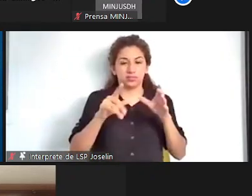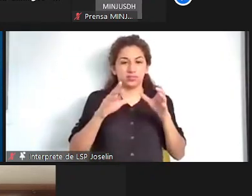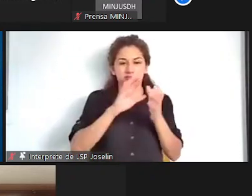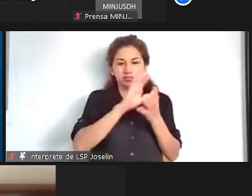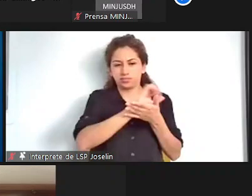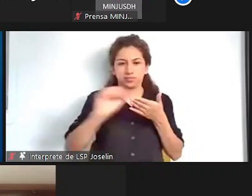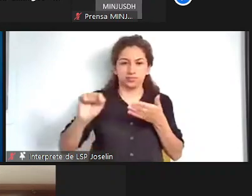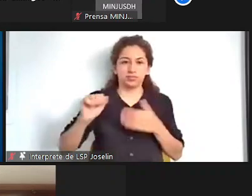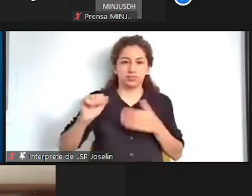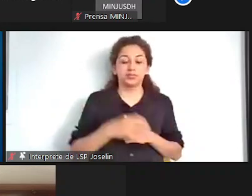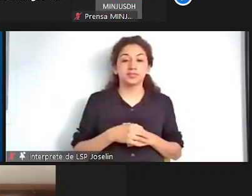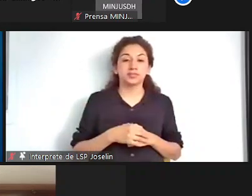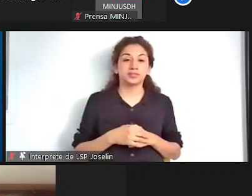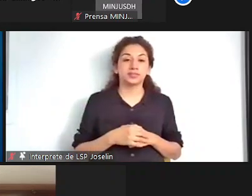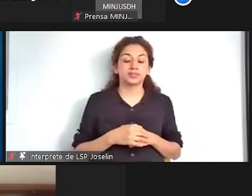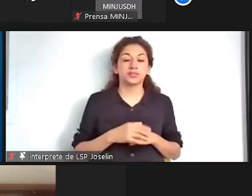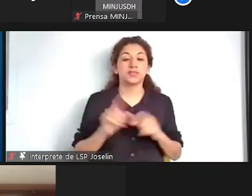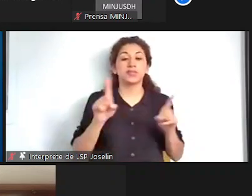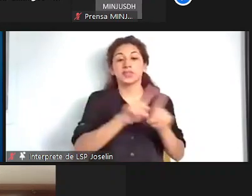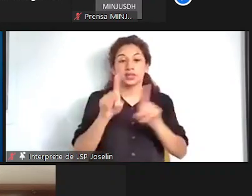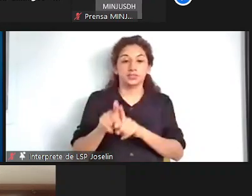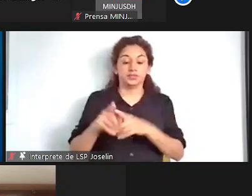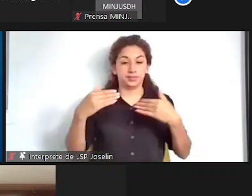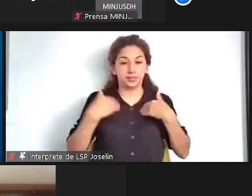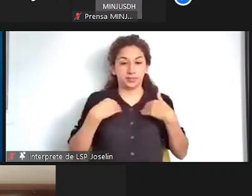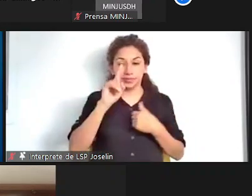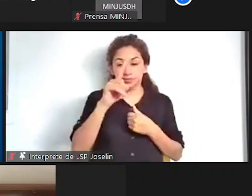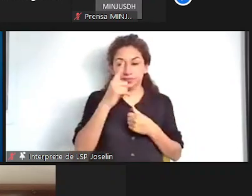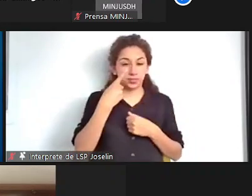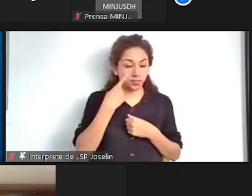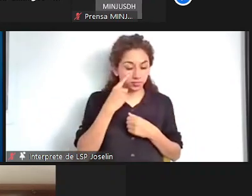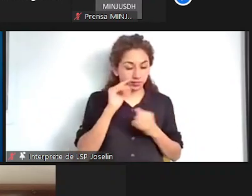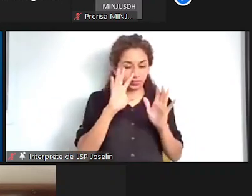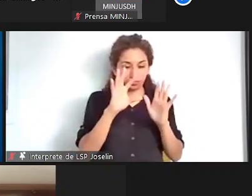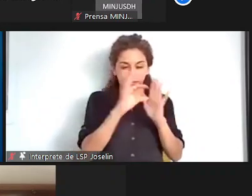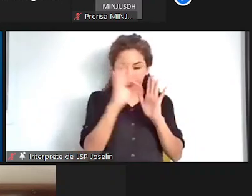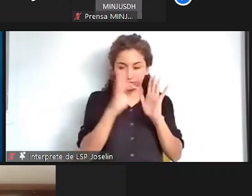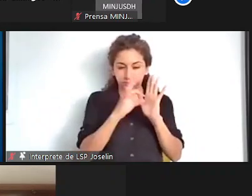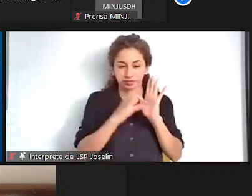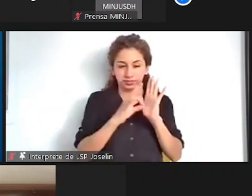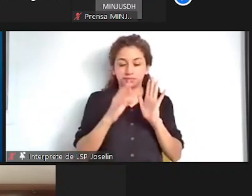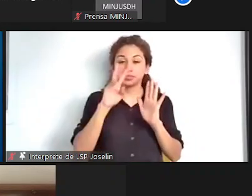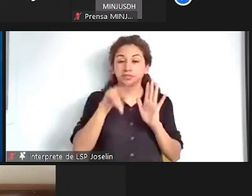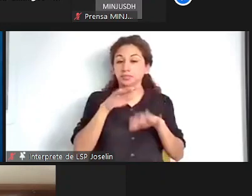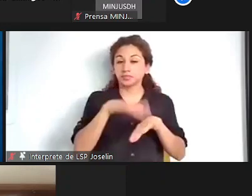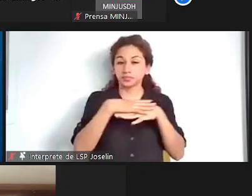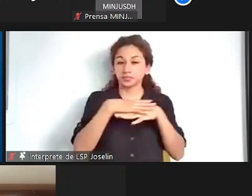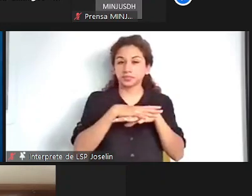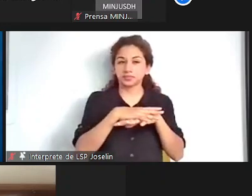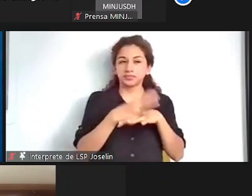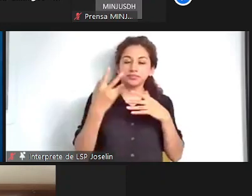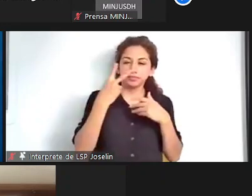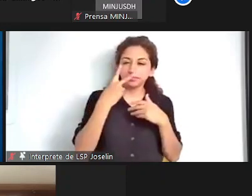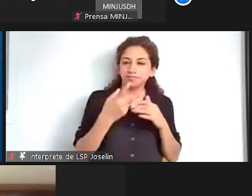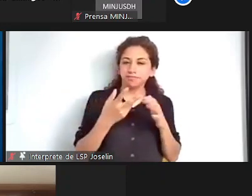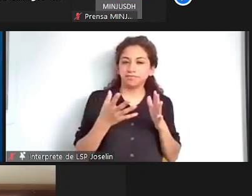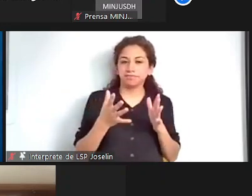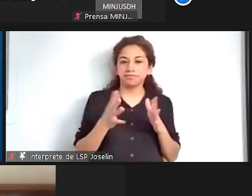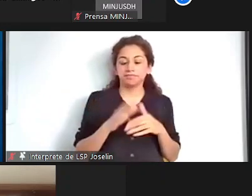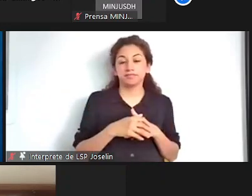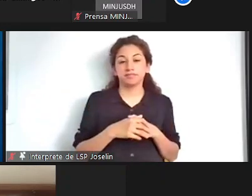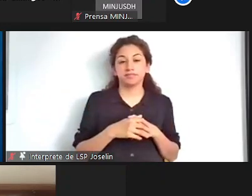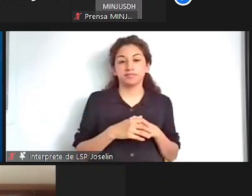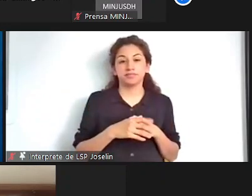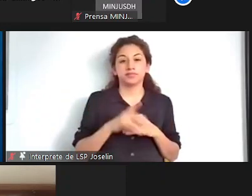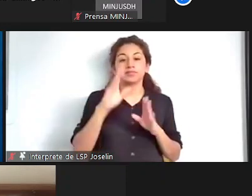that makes it that that justifies the submission and though so we have the observations that although have been